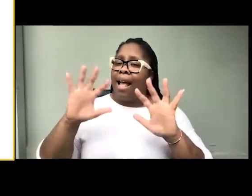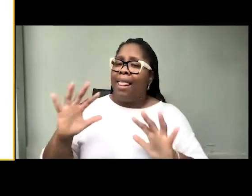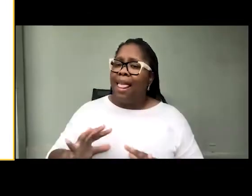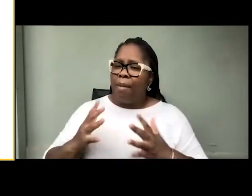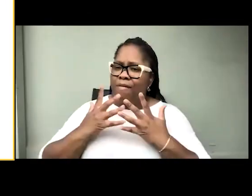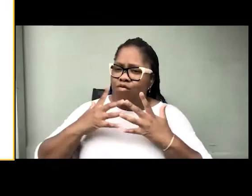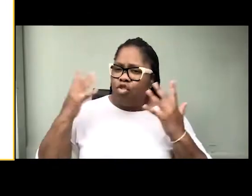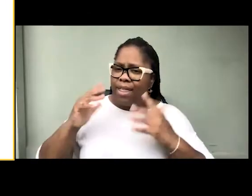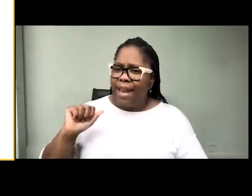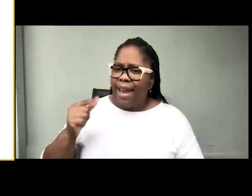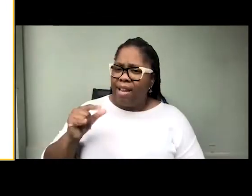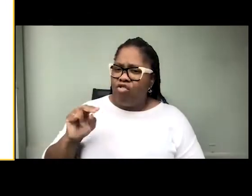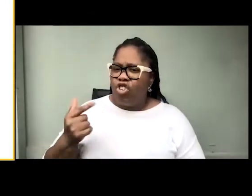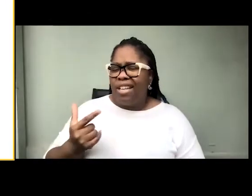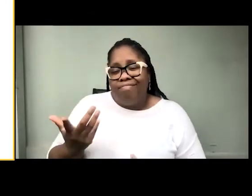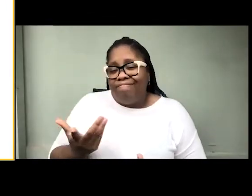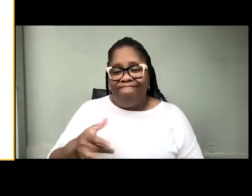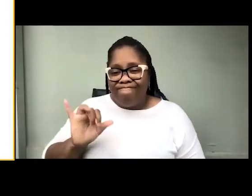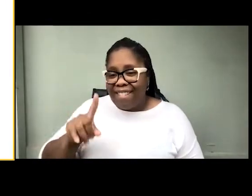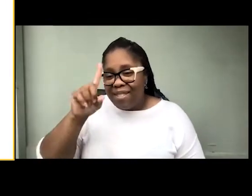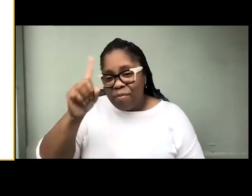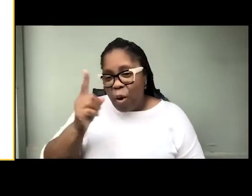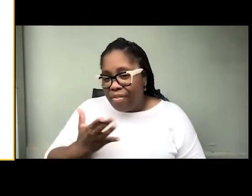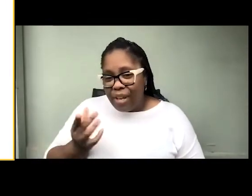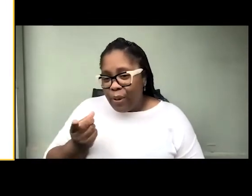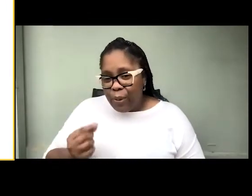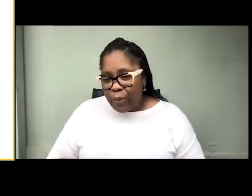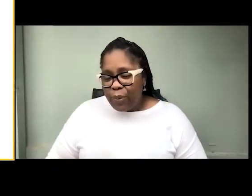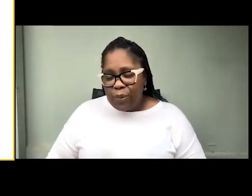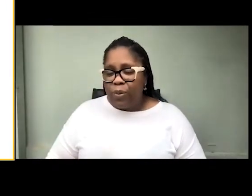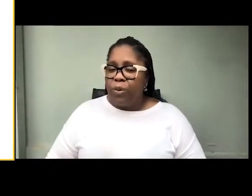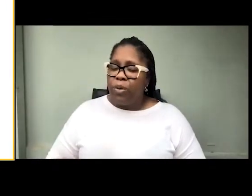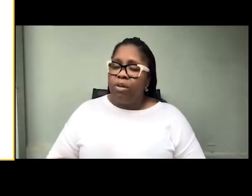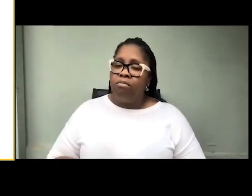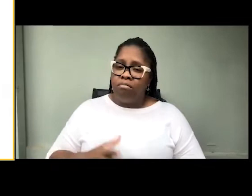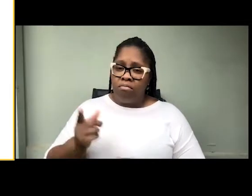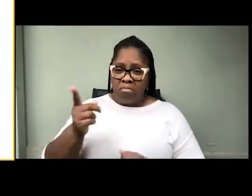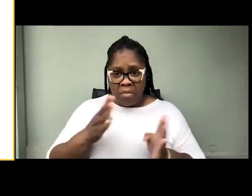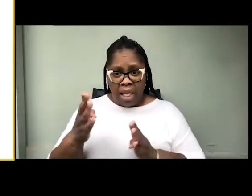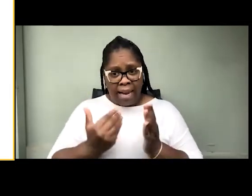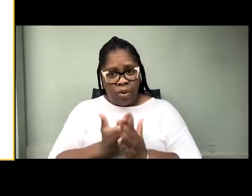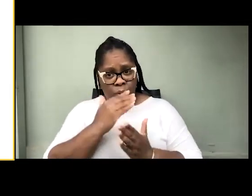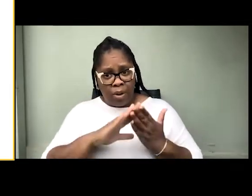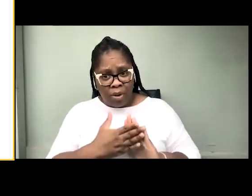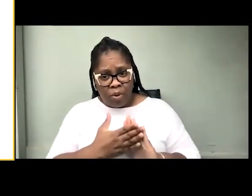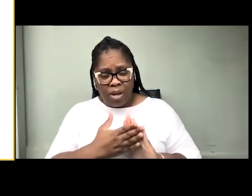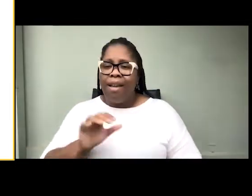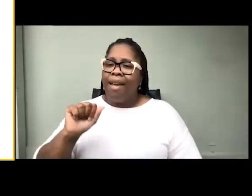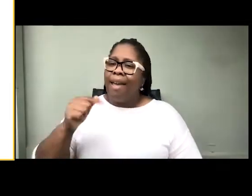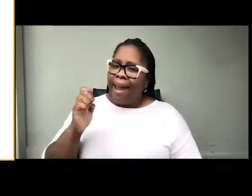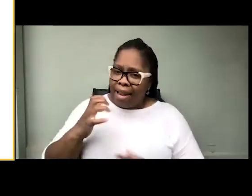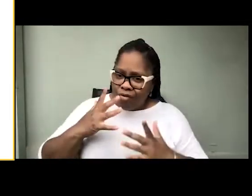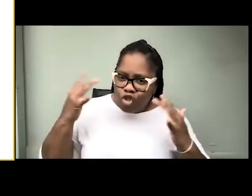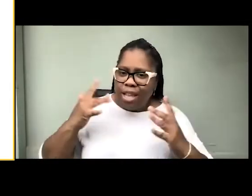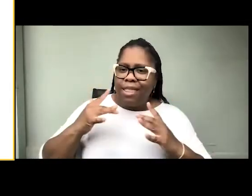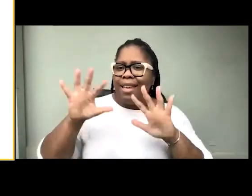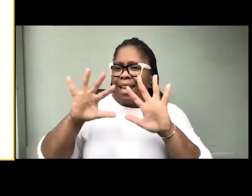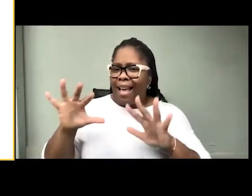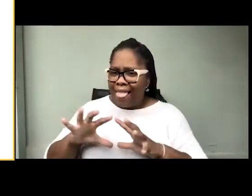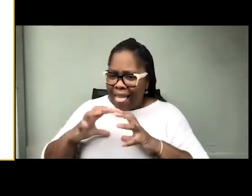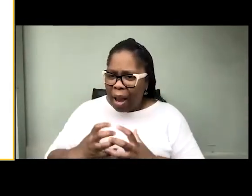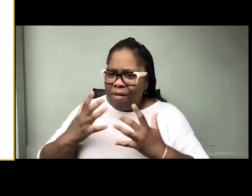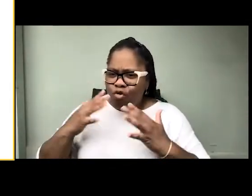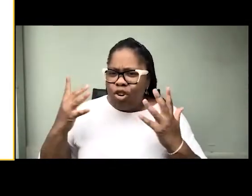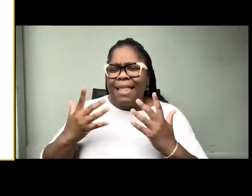smart thing to do. And basically, if you're going to build plan a new community, age-friendly and climate-friendly really do overlap